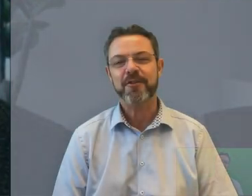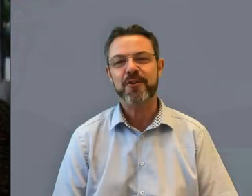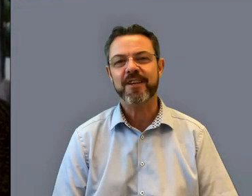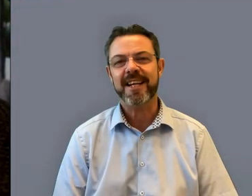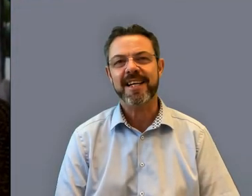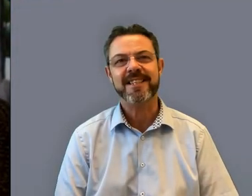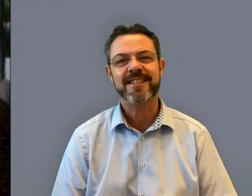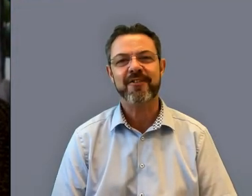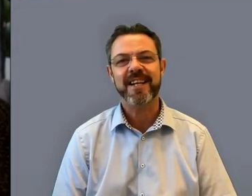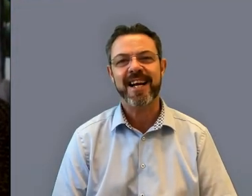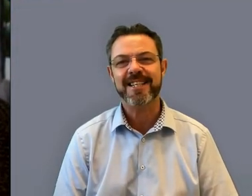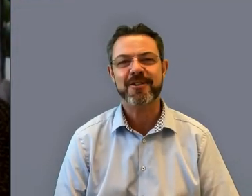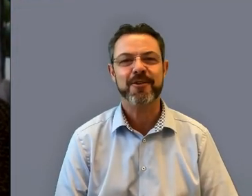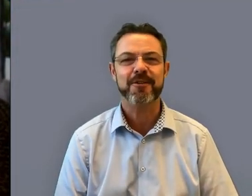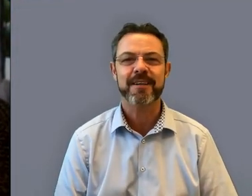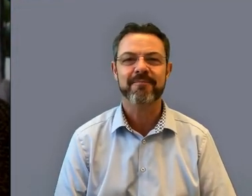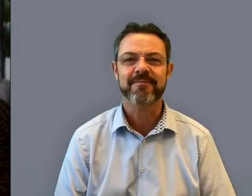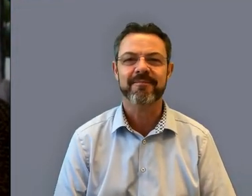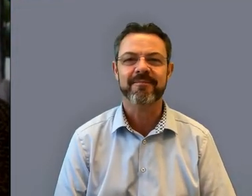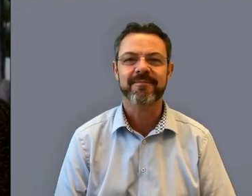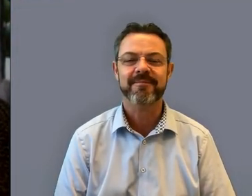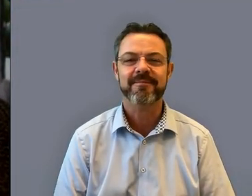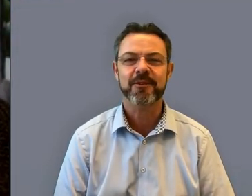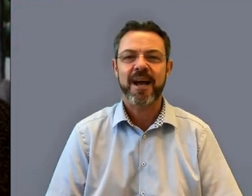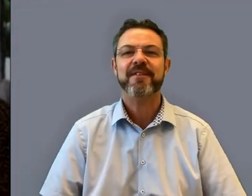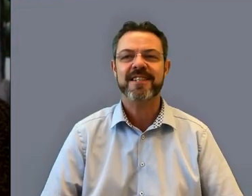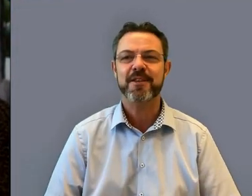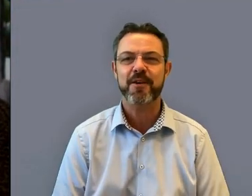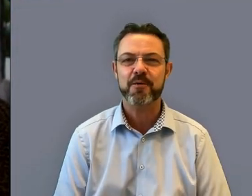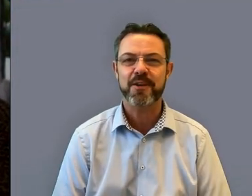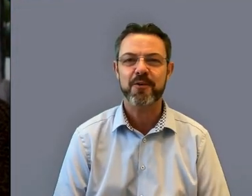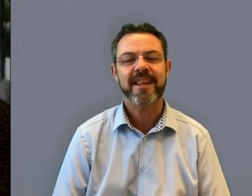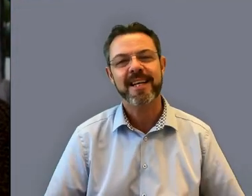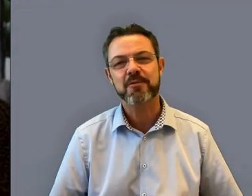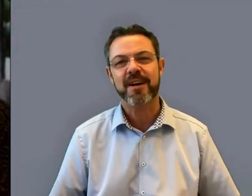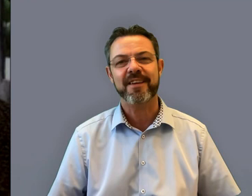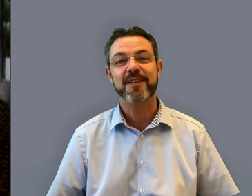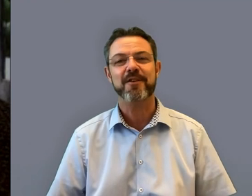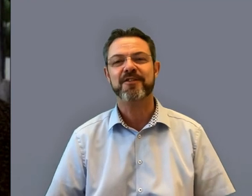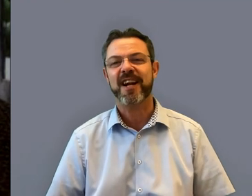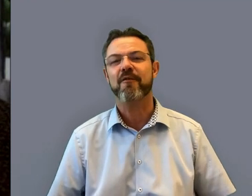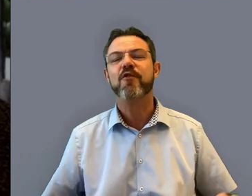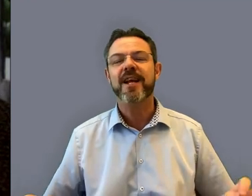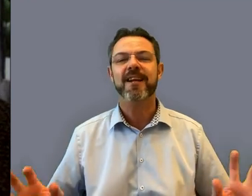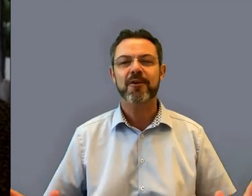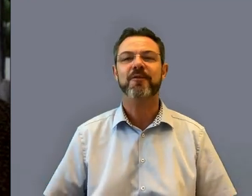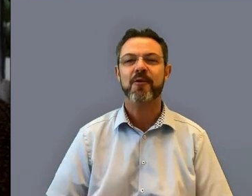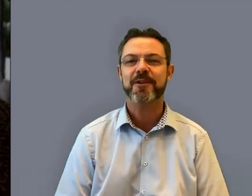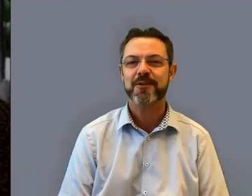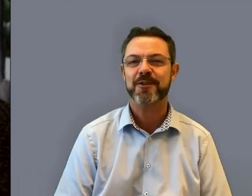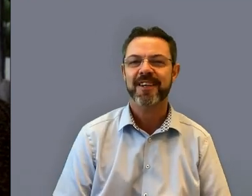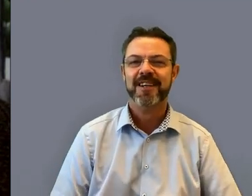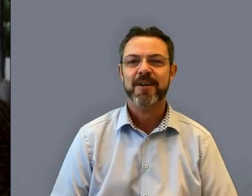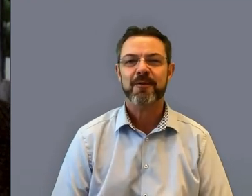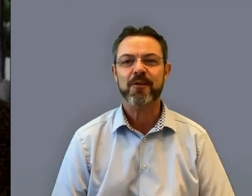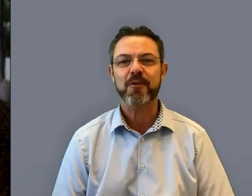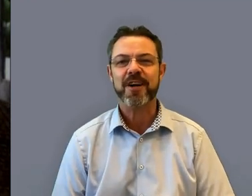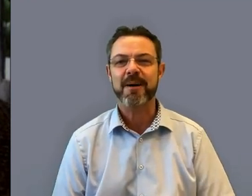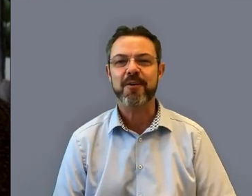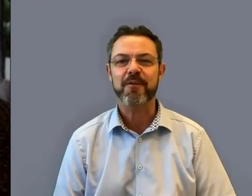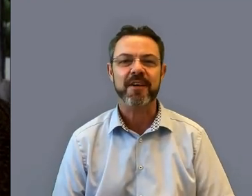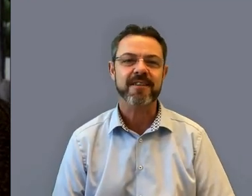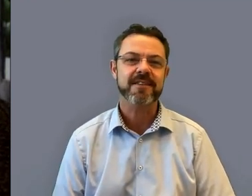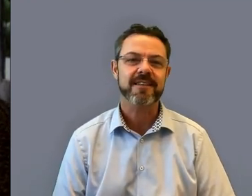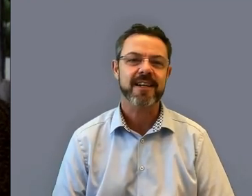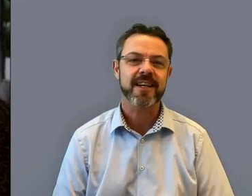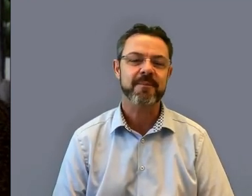Right, good afternoon, Elias. It's really nice to have this interview with you. I think it's one of the interviews that I've really looked forward to for a